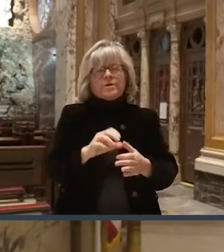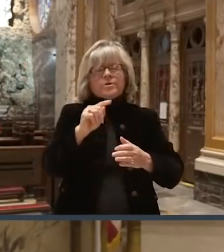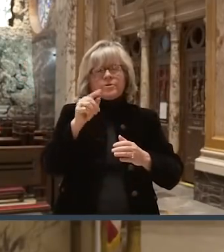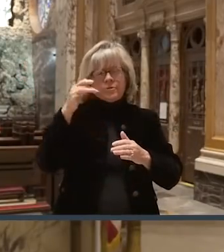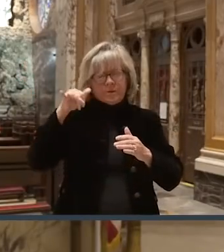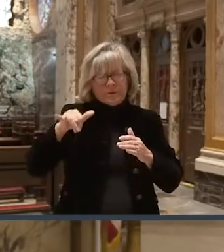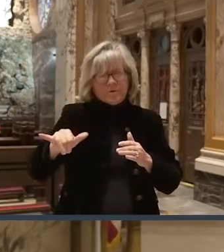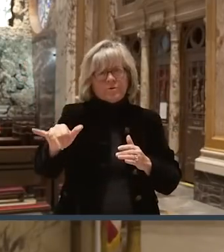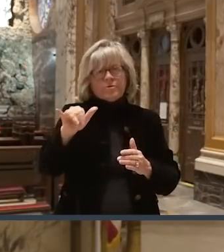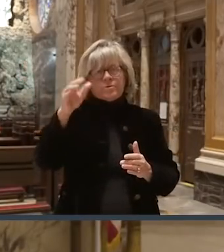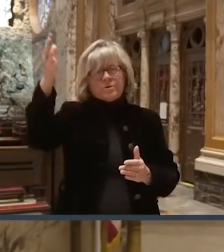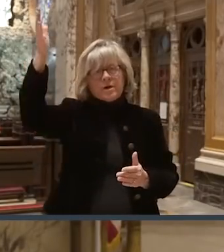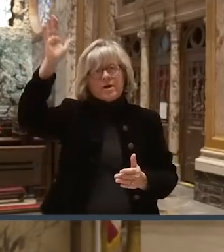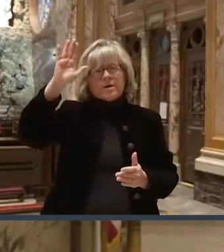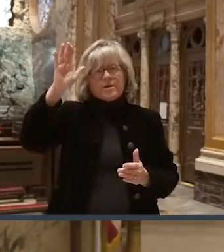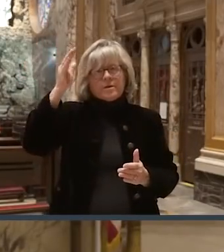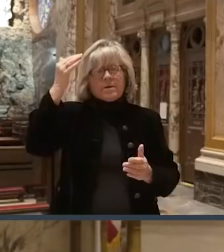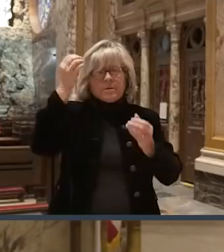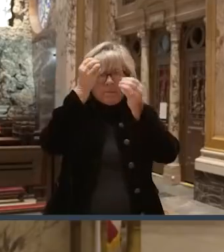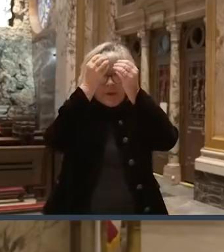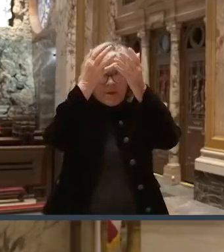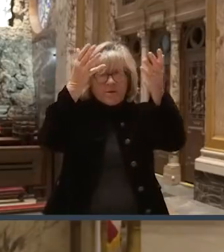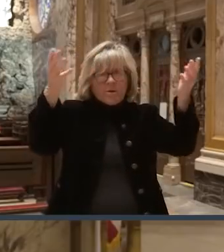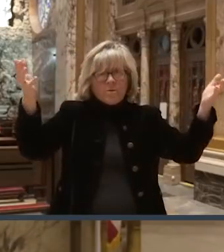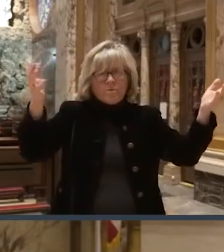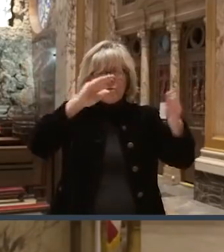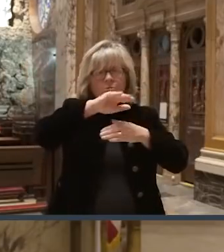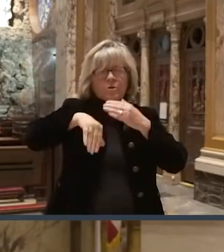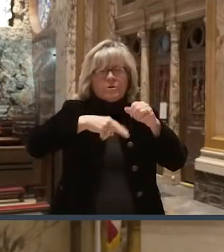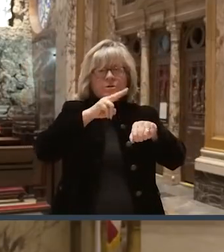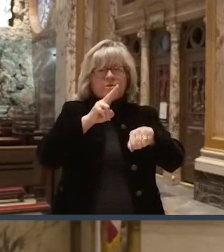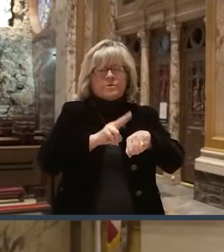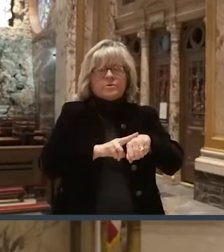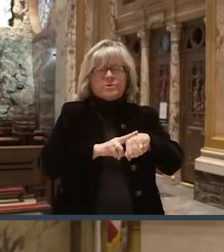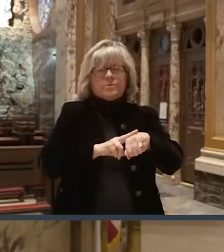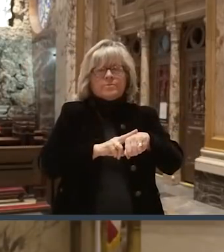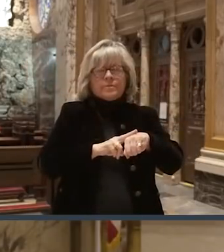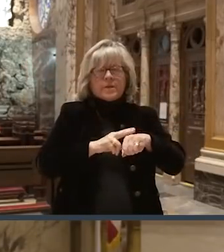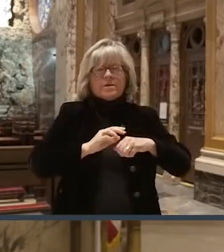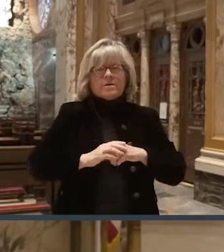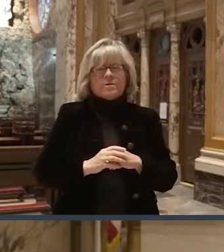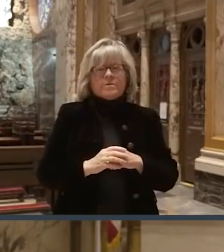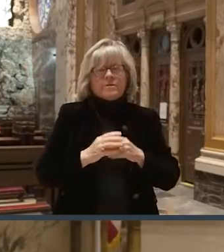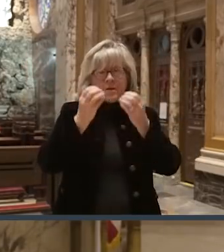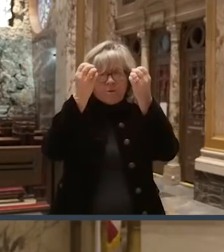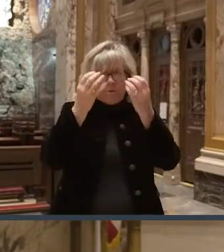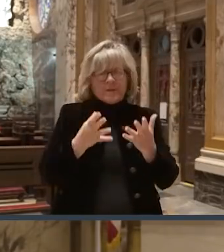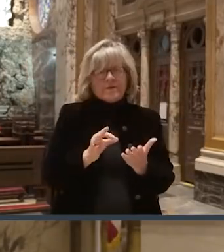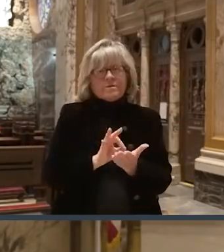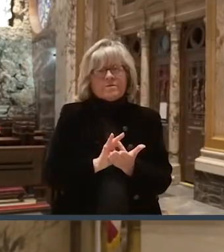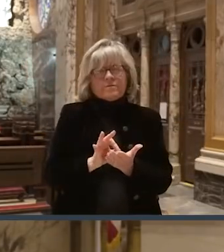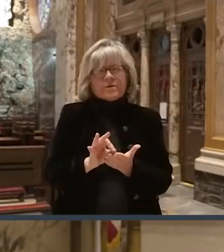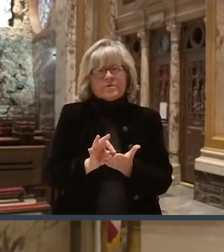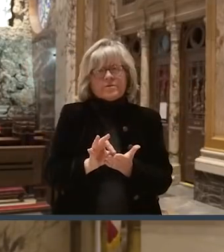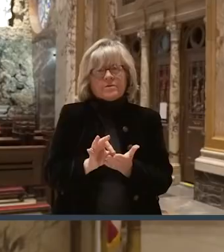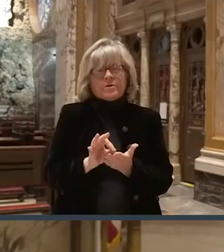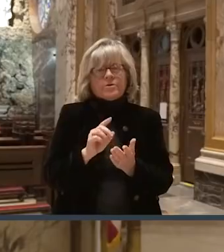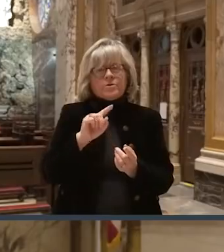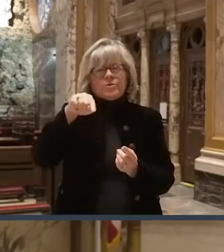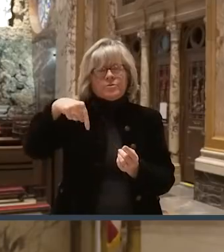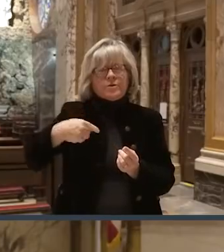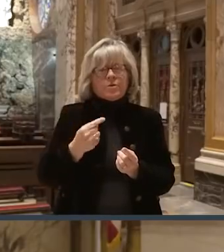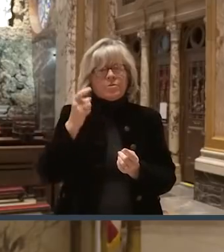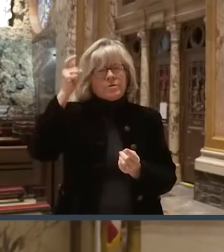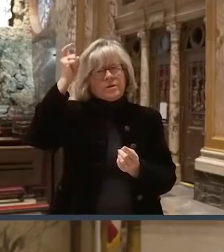God, made known to all nations to bring about the obedience of faith to the only